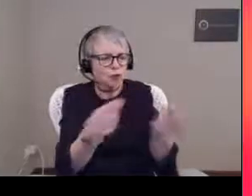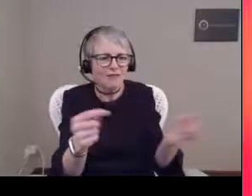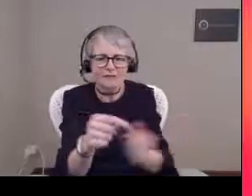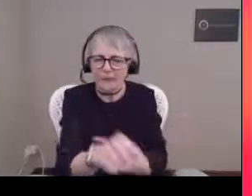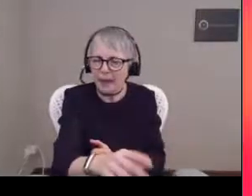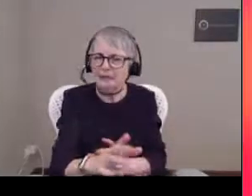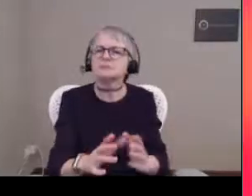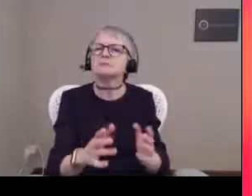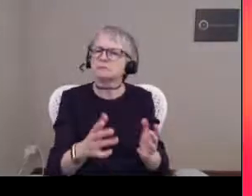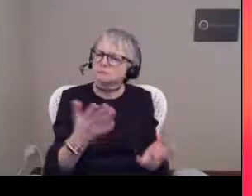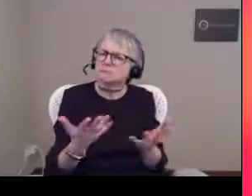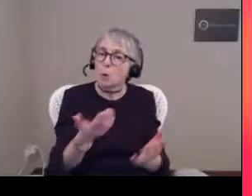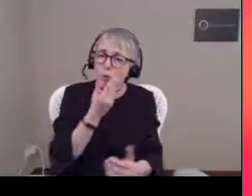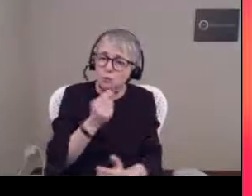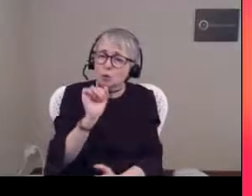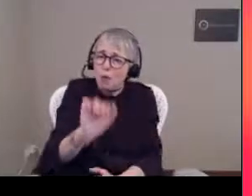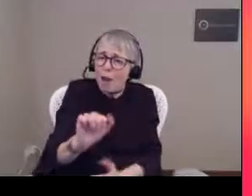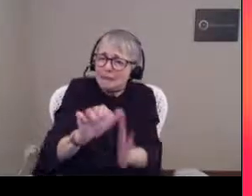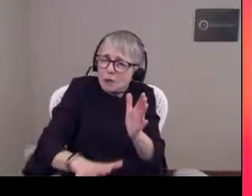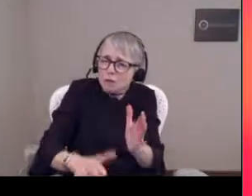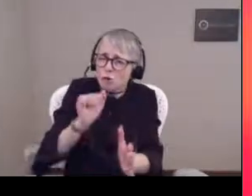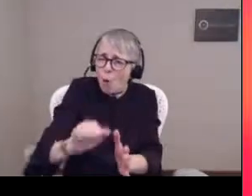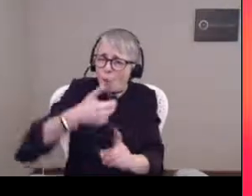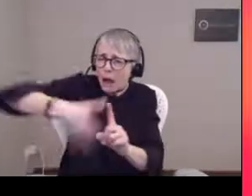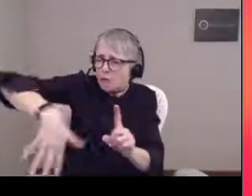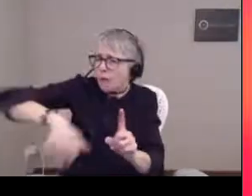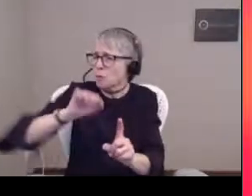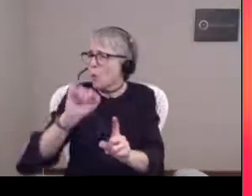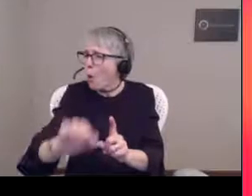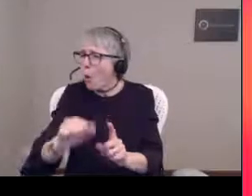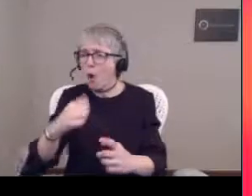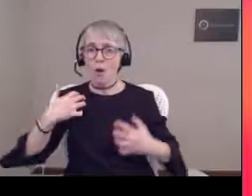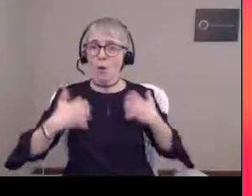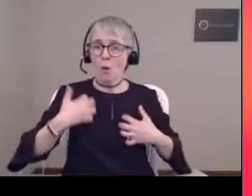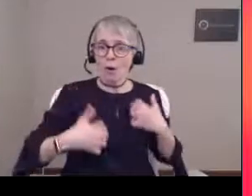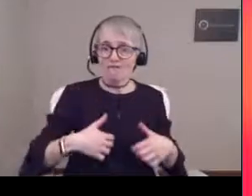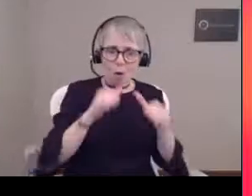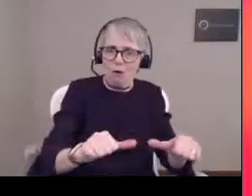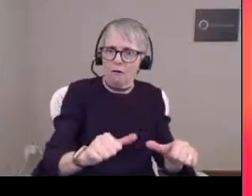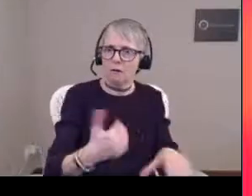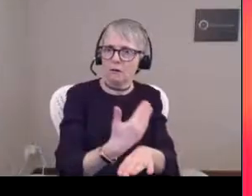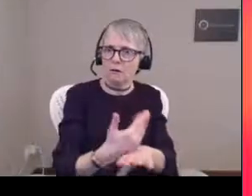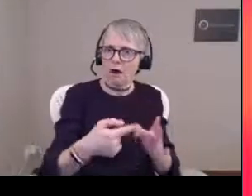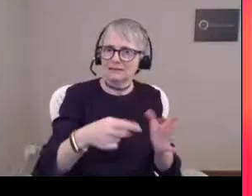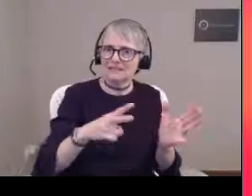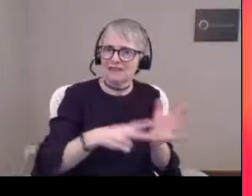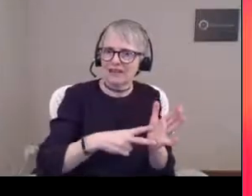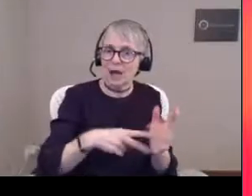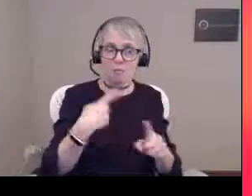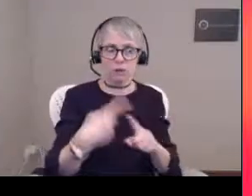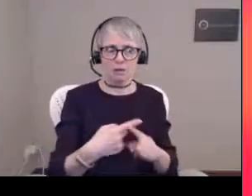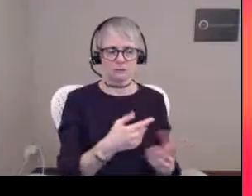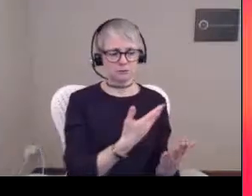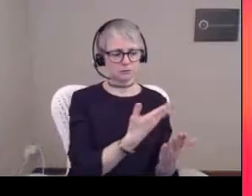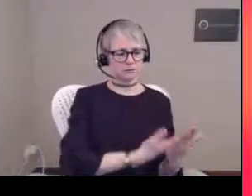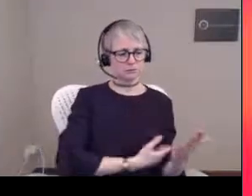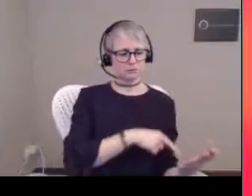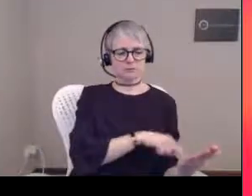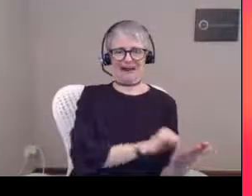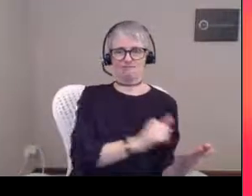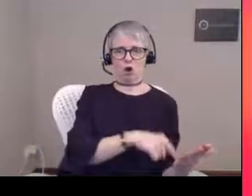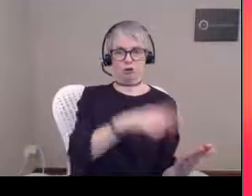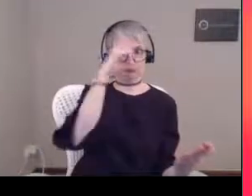How would you connect your passion for the company and the job spec, and how you would get that across at ITV,